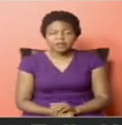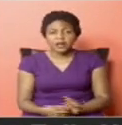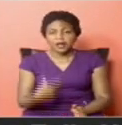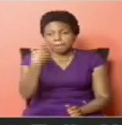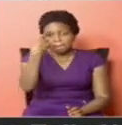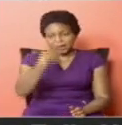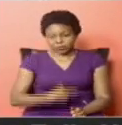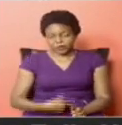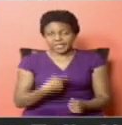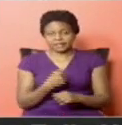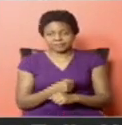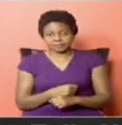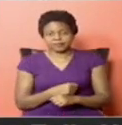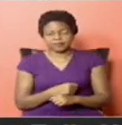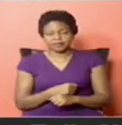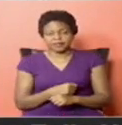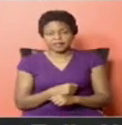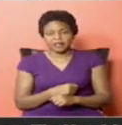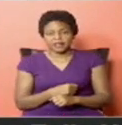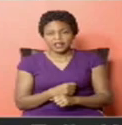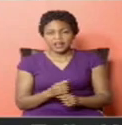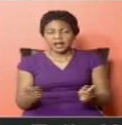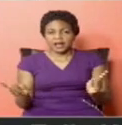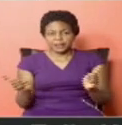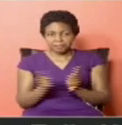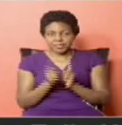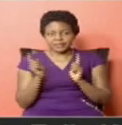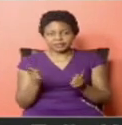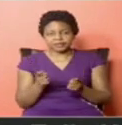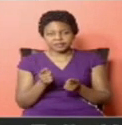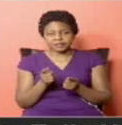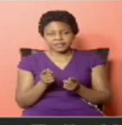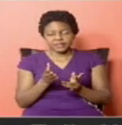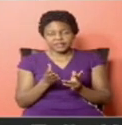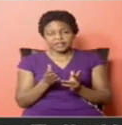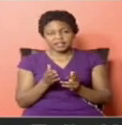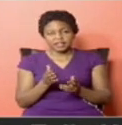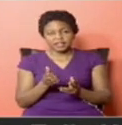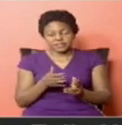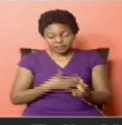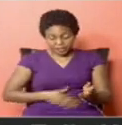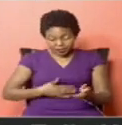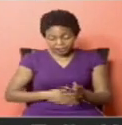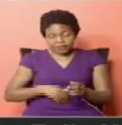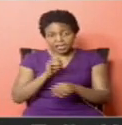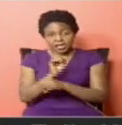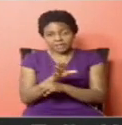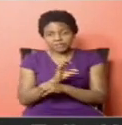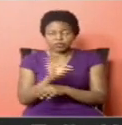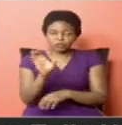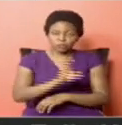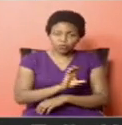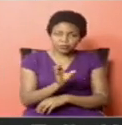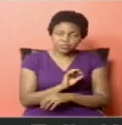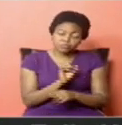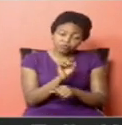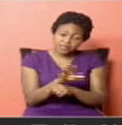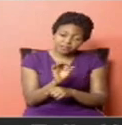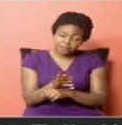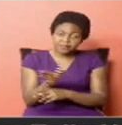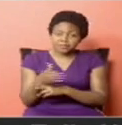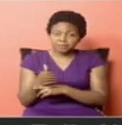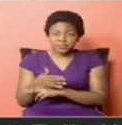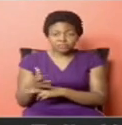Personally, I made contact through the Scientific Advisory Committee set up to advise the Minister of